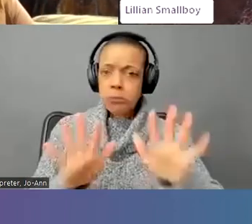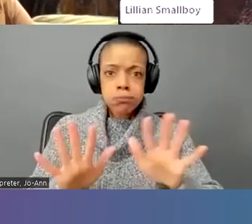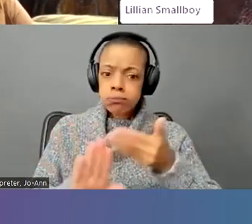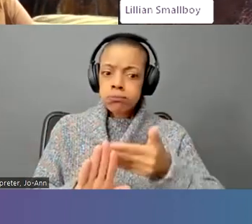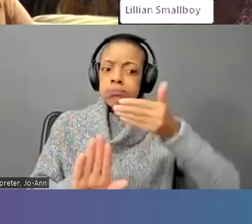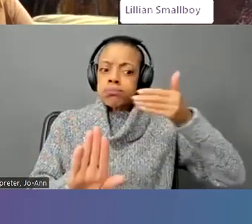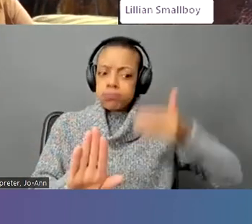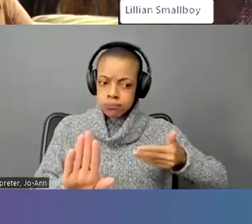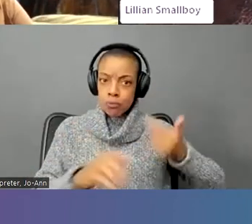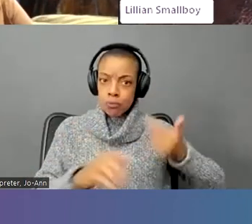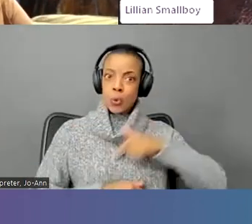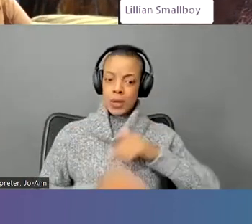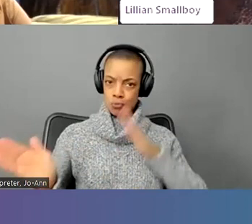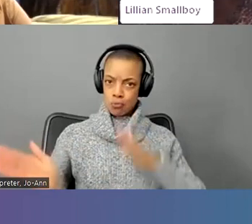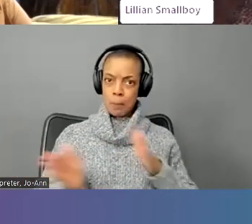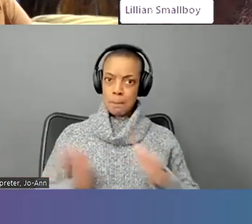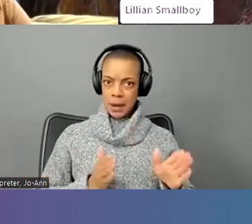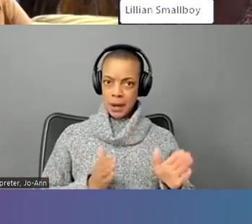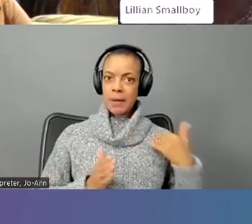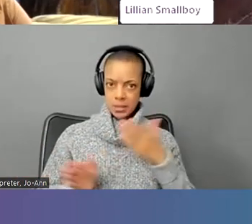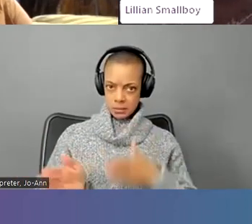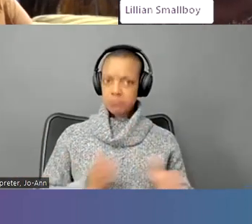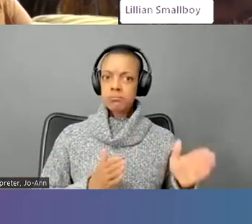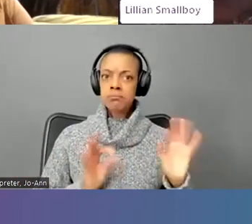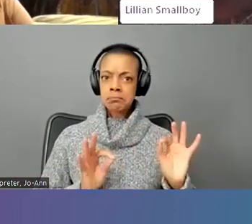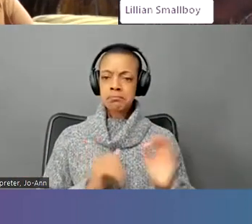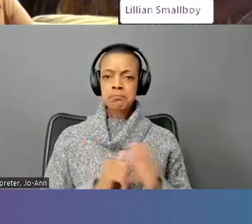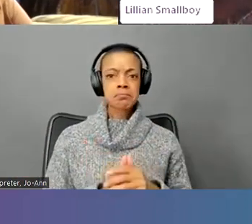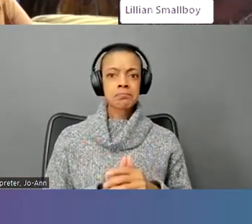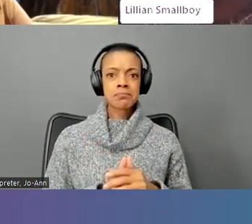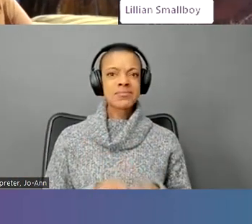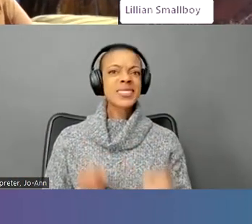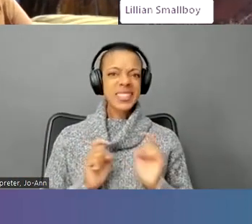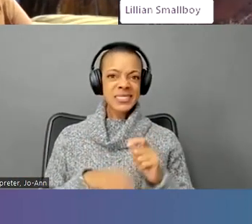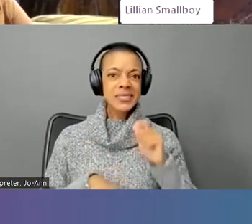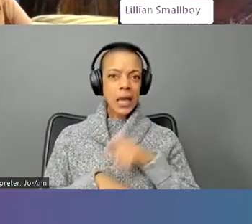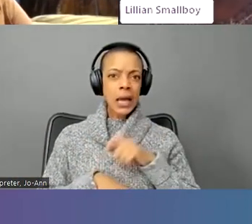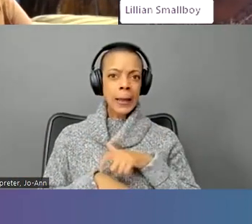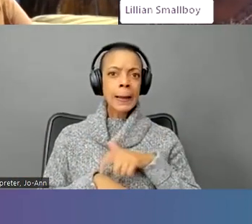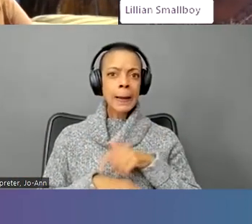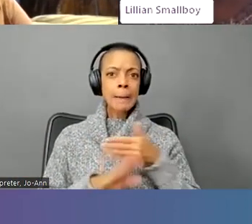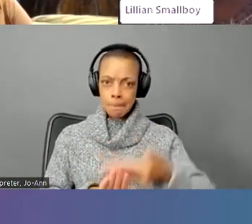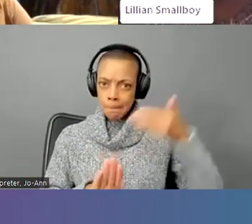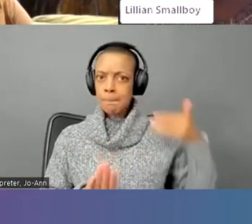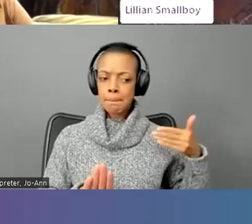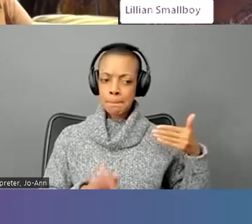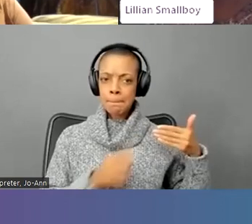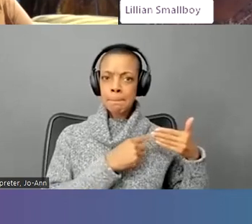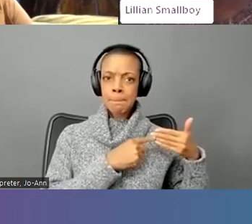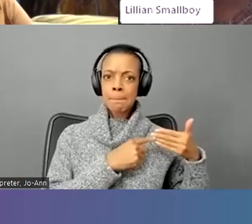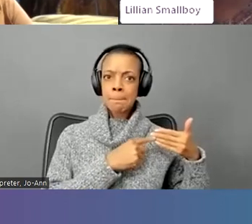us and give us time to think about